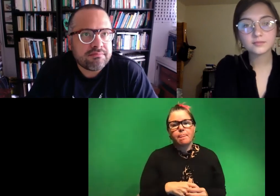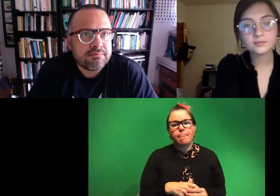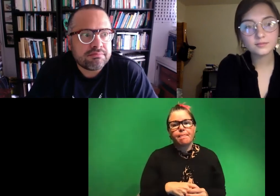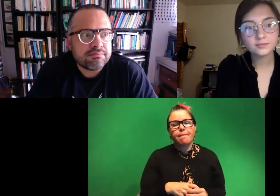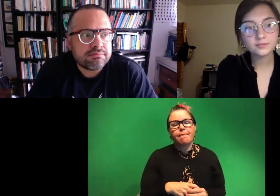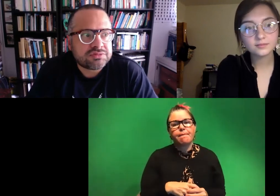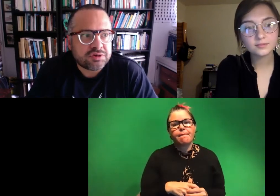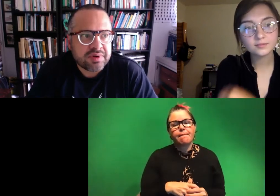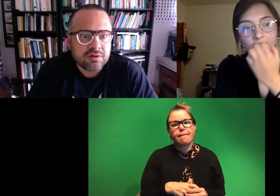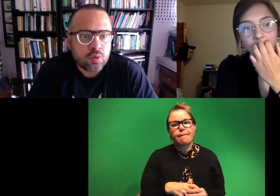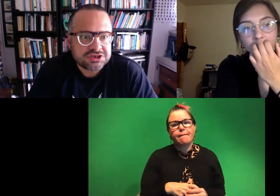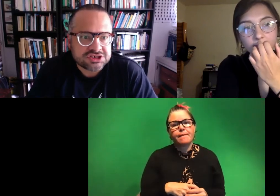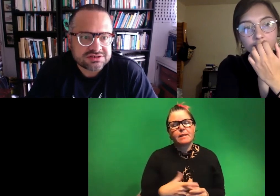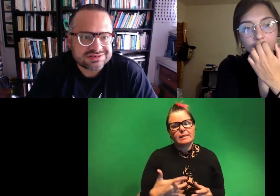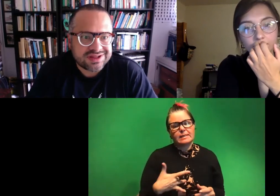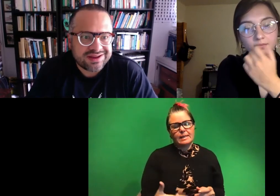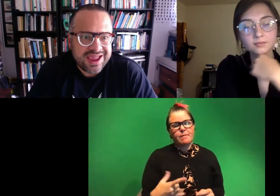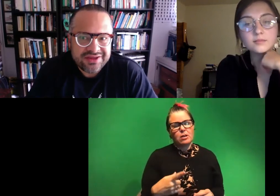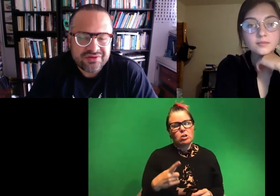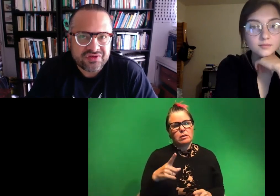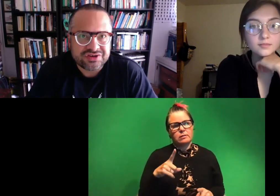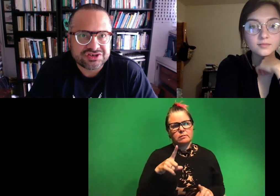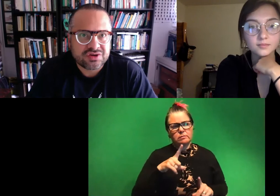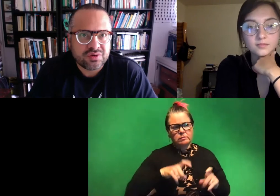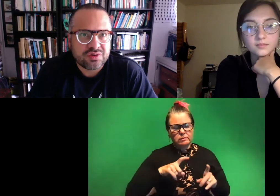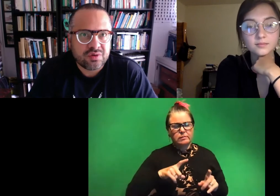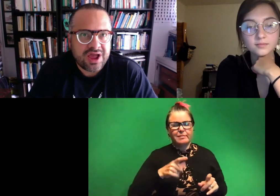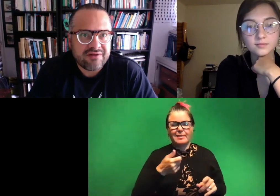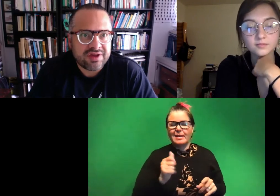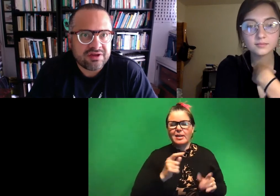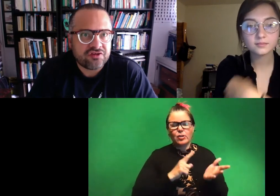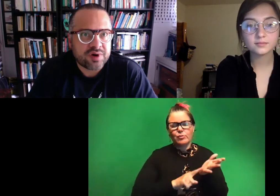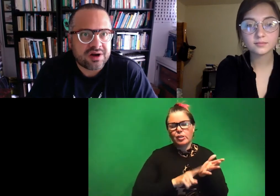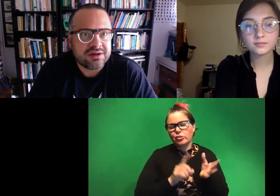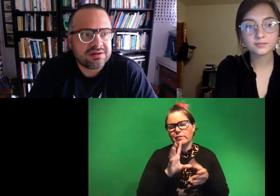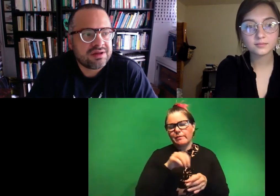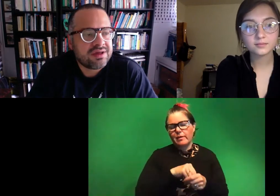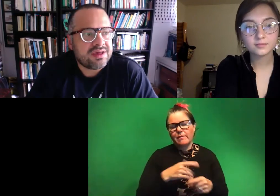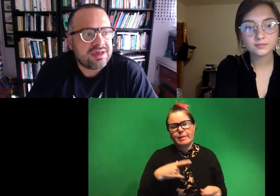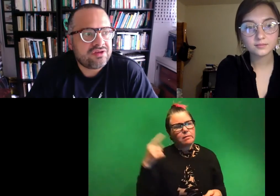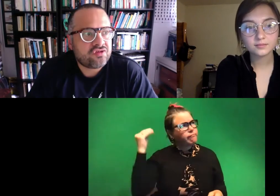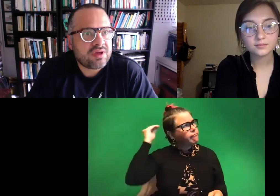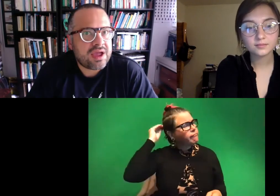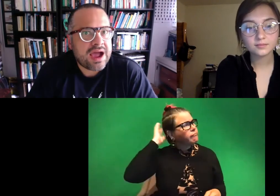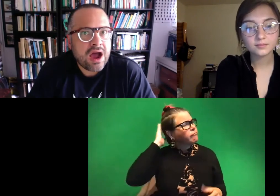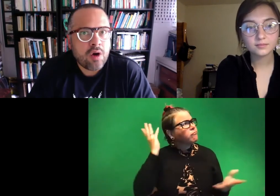one of the typical questions that any research could have in his mind